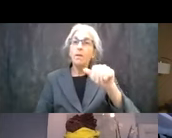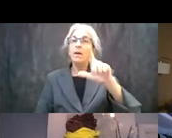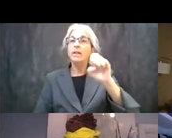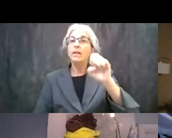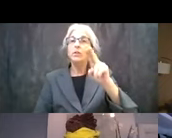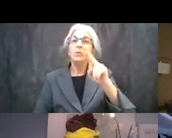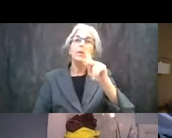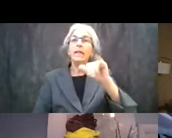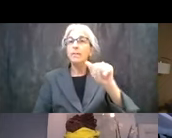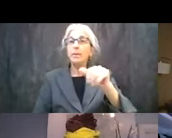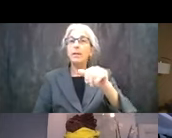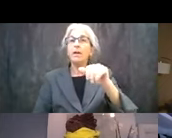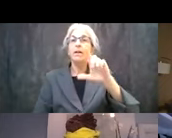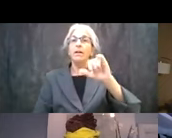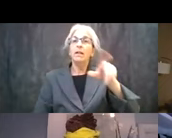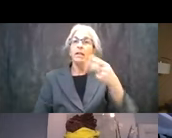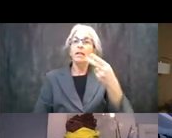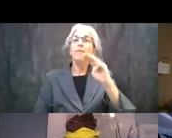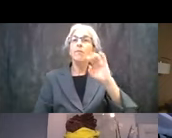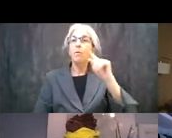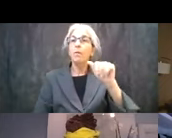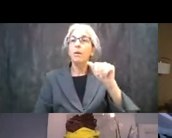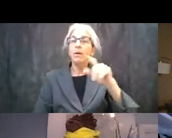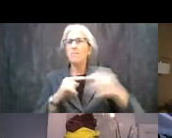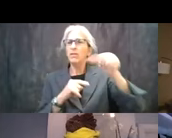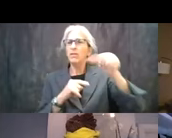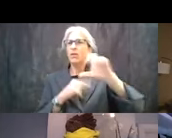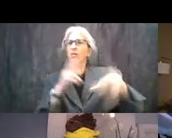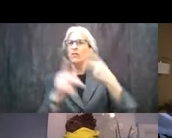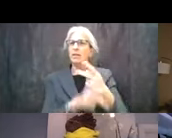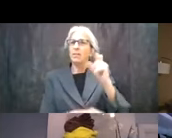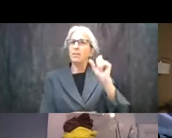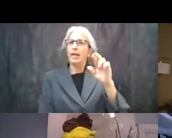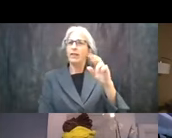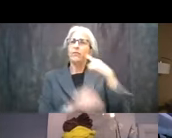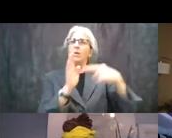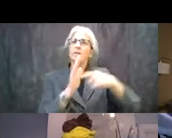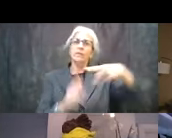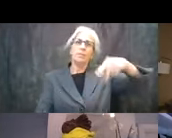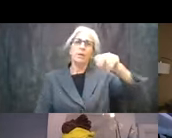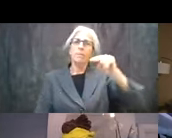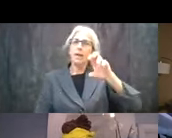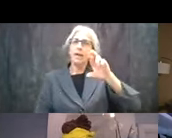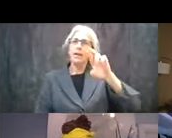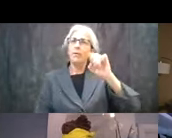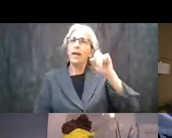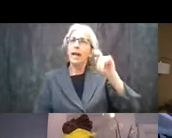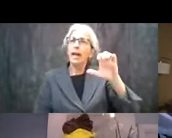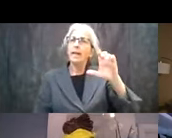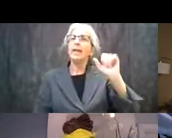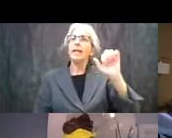those tumors were making more progress. There are other kinds of cancer like pancreatic cancer or brain cancer